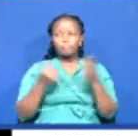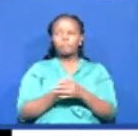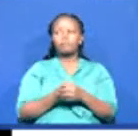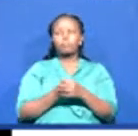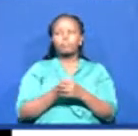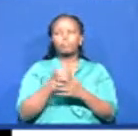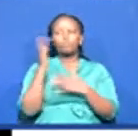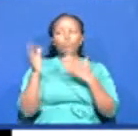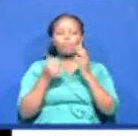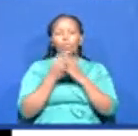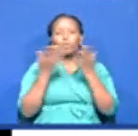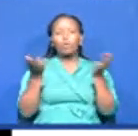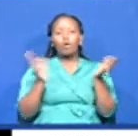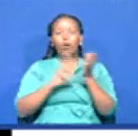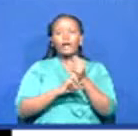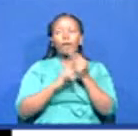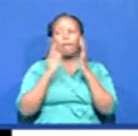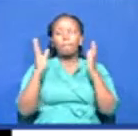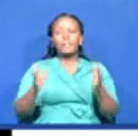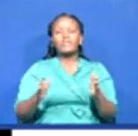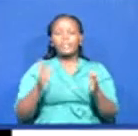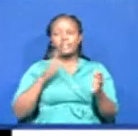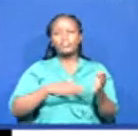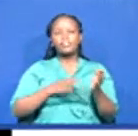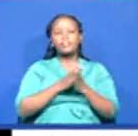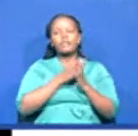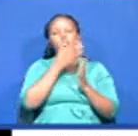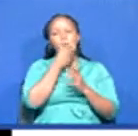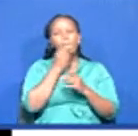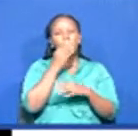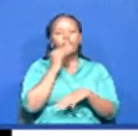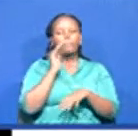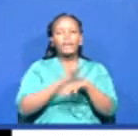our partners. Ladies and gentlemen, good morning.